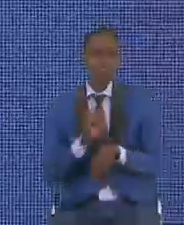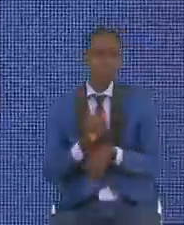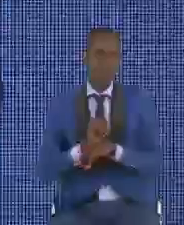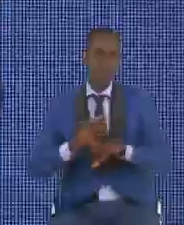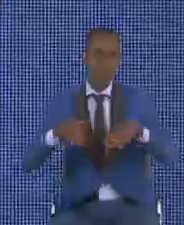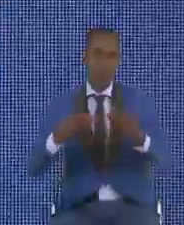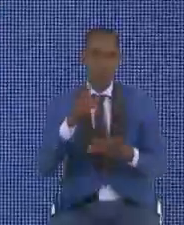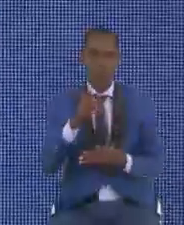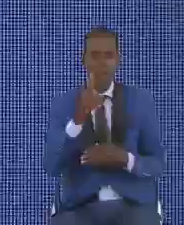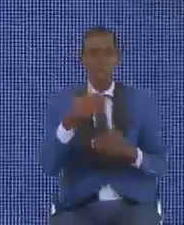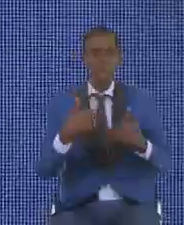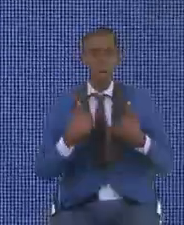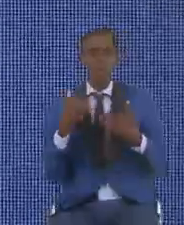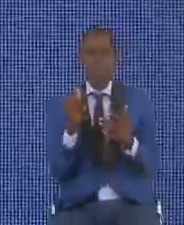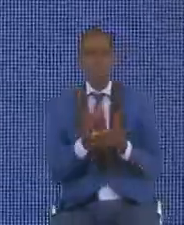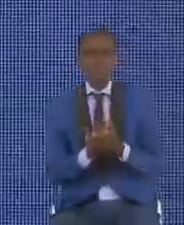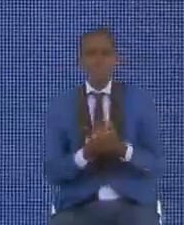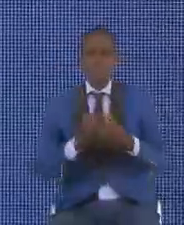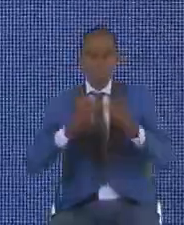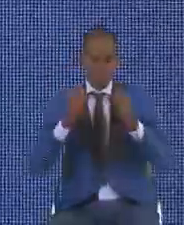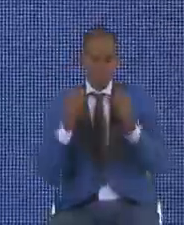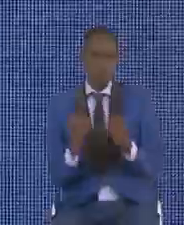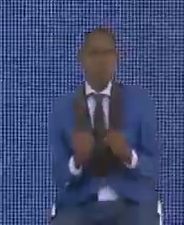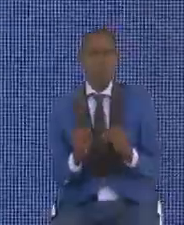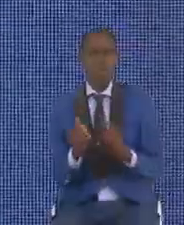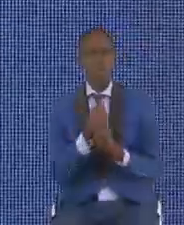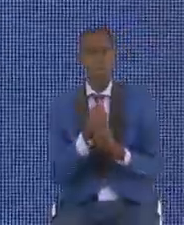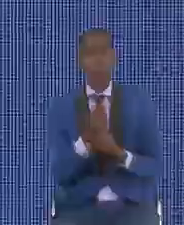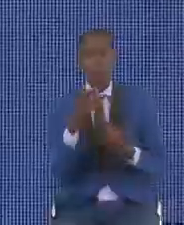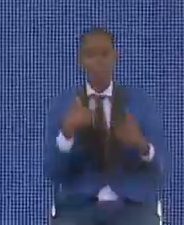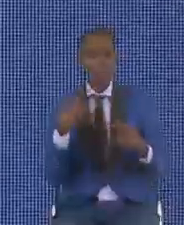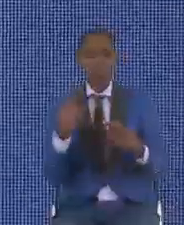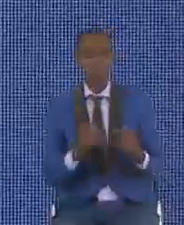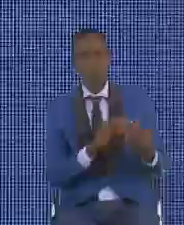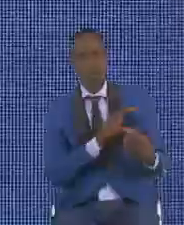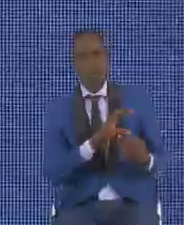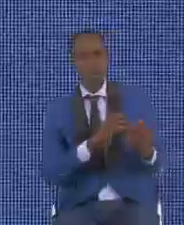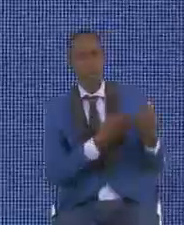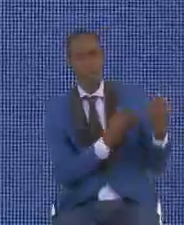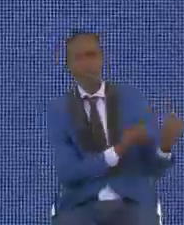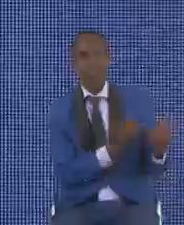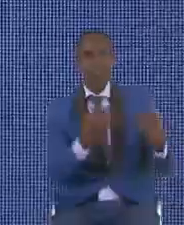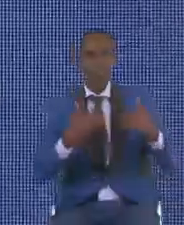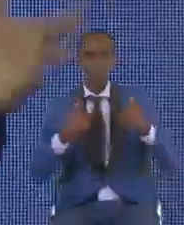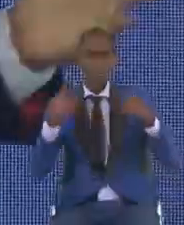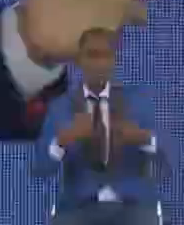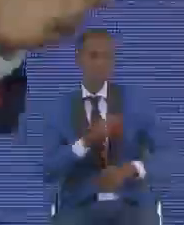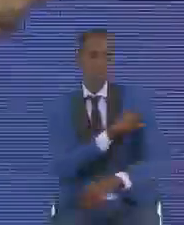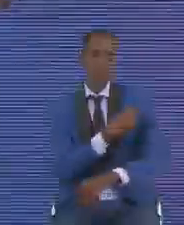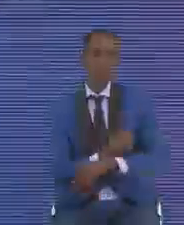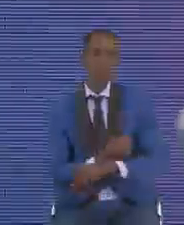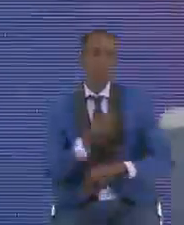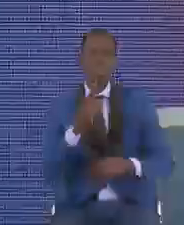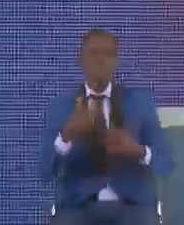you have the grit, you have the courage, you have the stamina, and you have